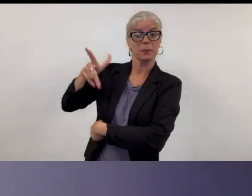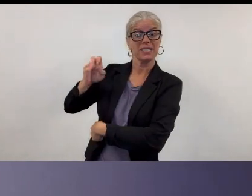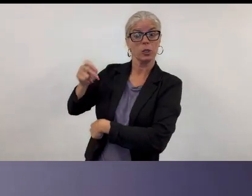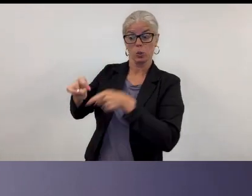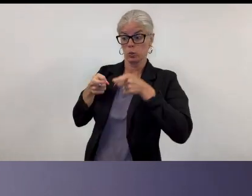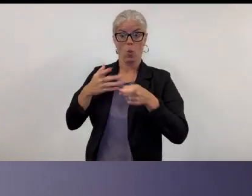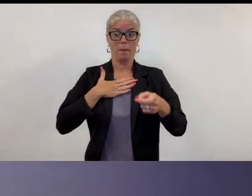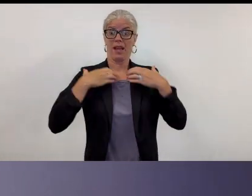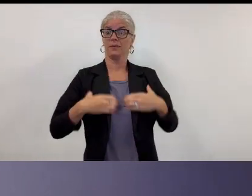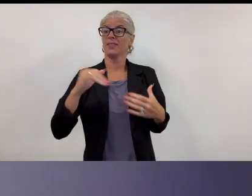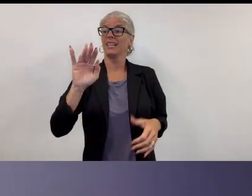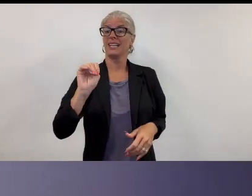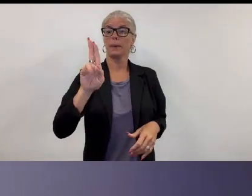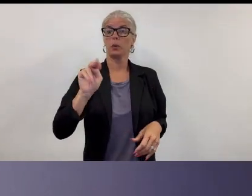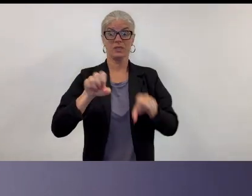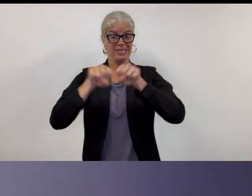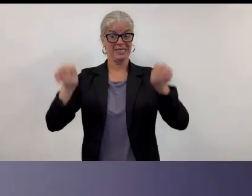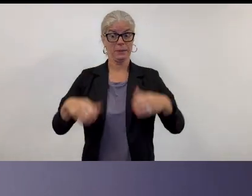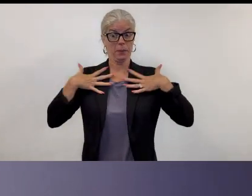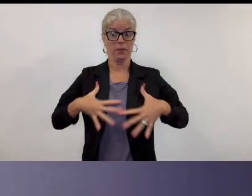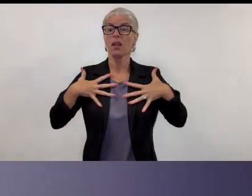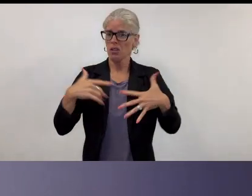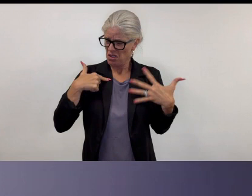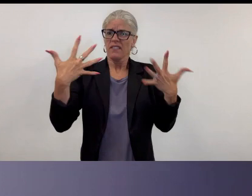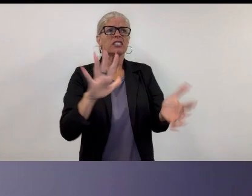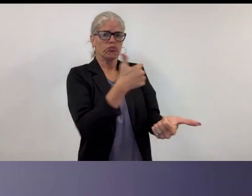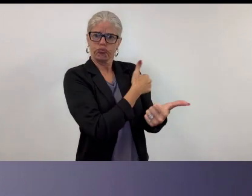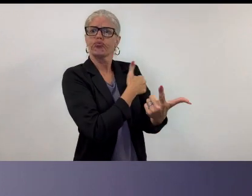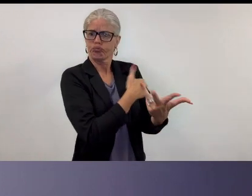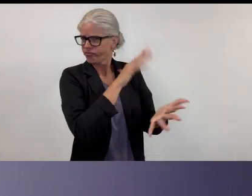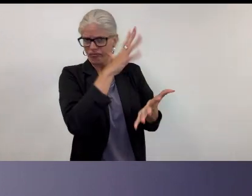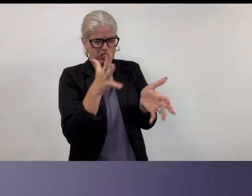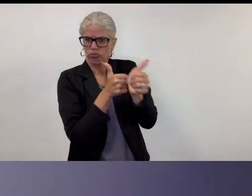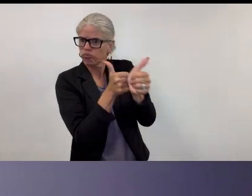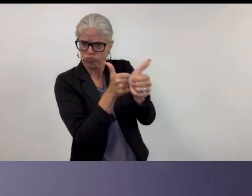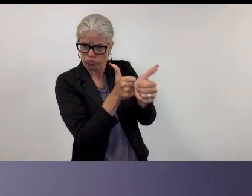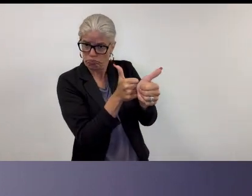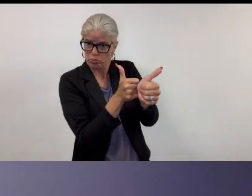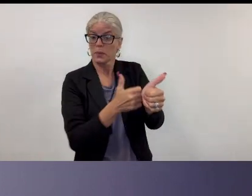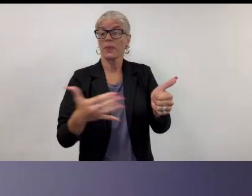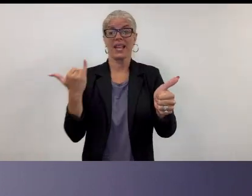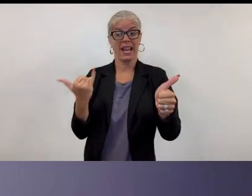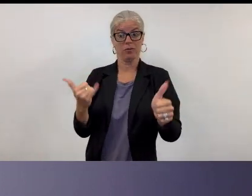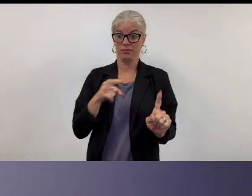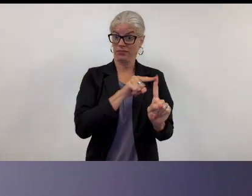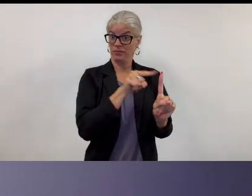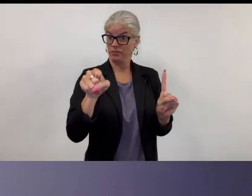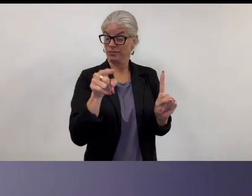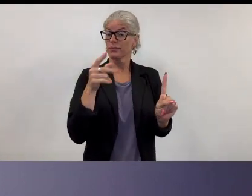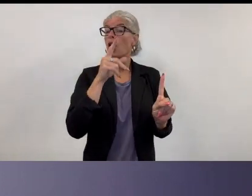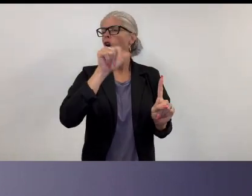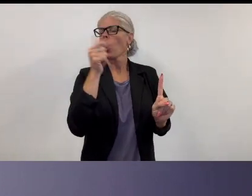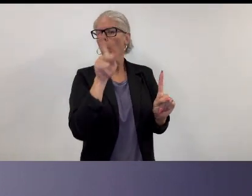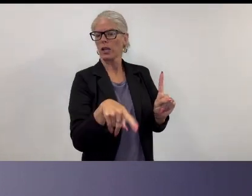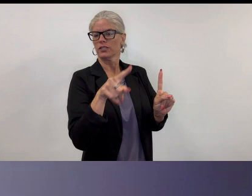important. So I have had all the shots, all the boosters. And now they say that we should wait until